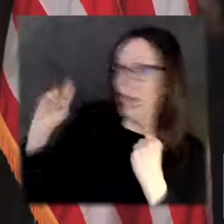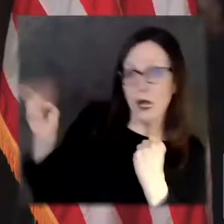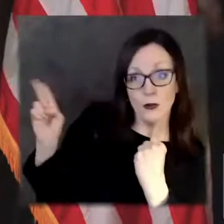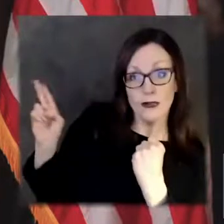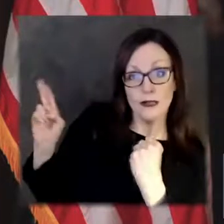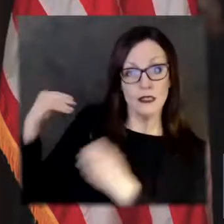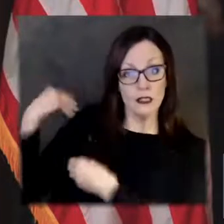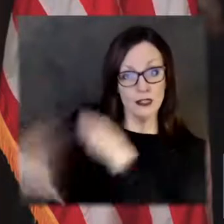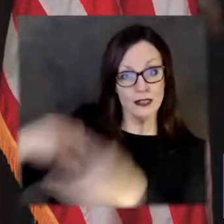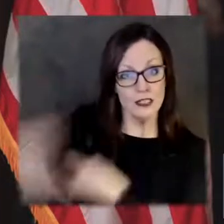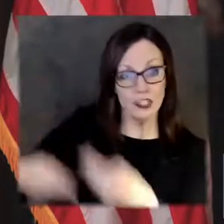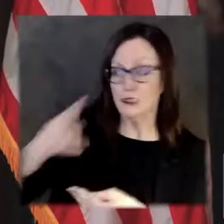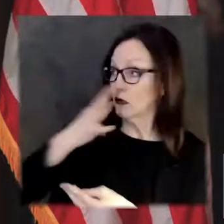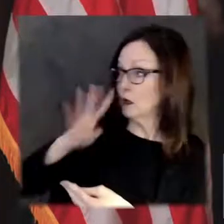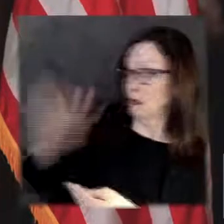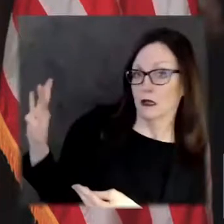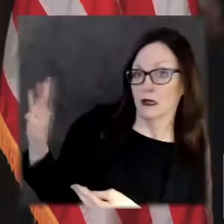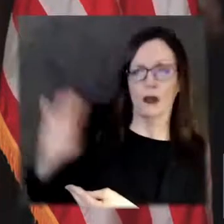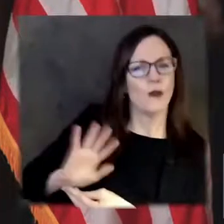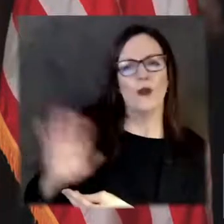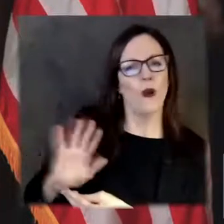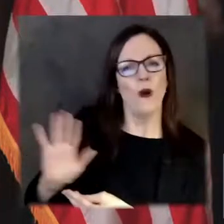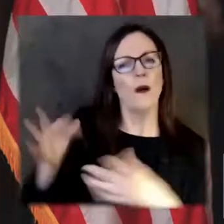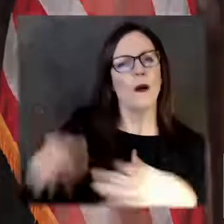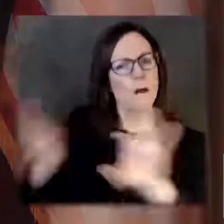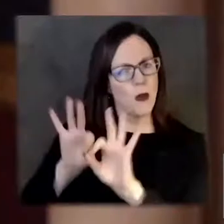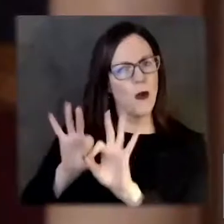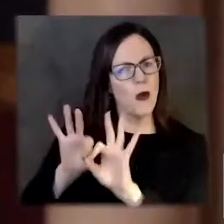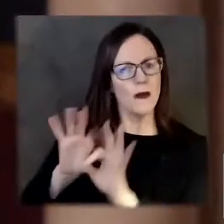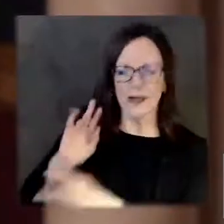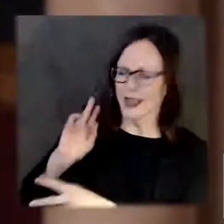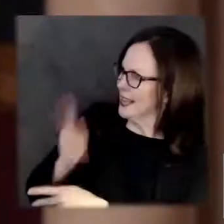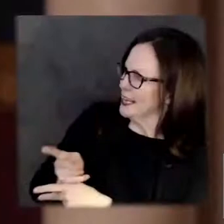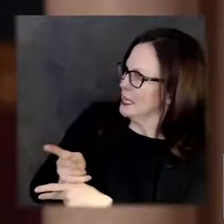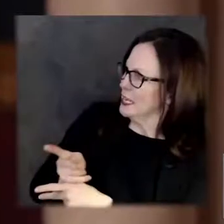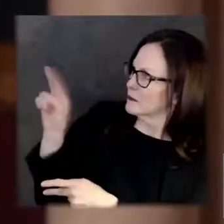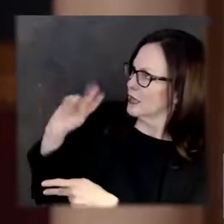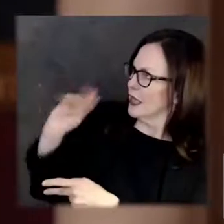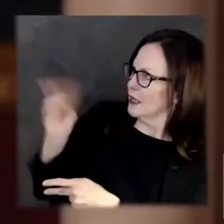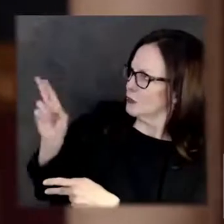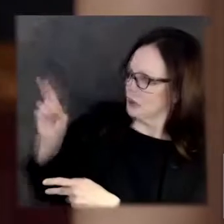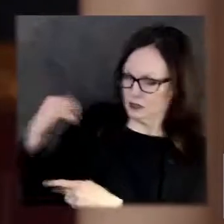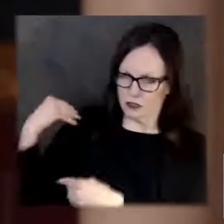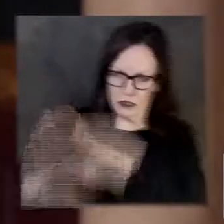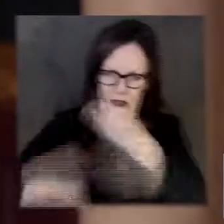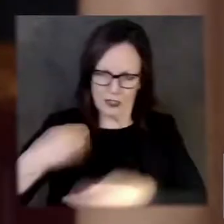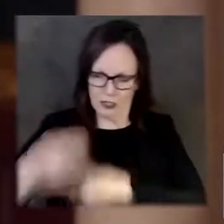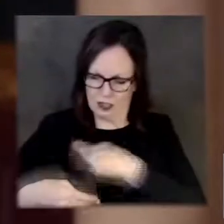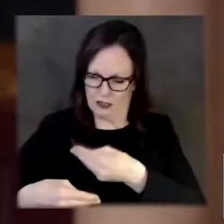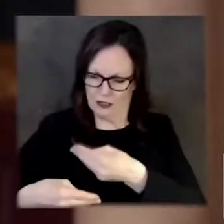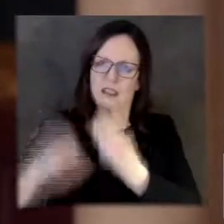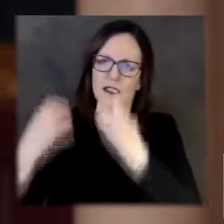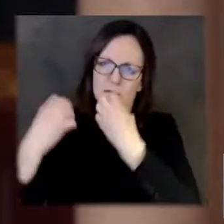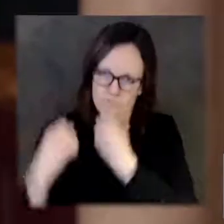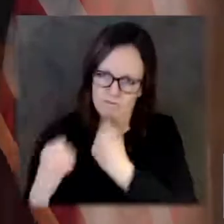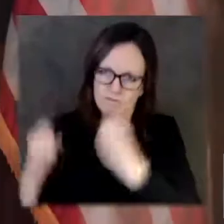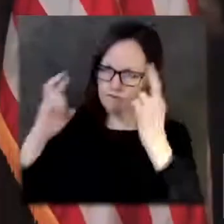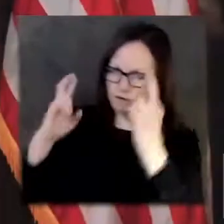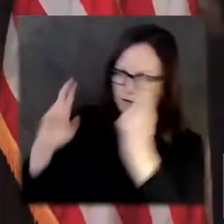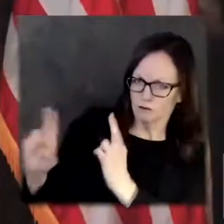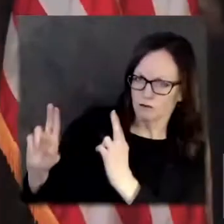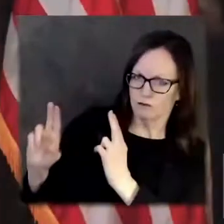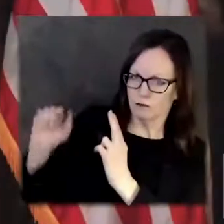our traditions. We aren't, and we won't. Because it is that very history and that very